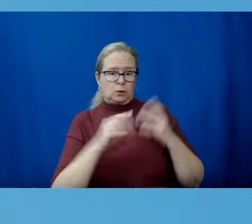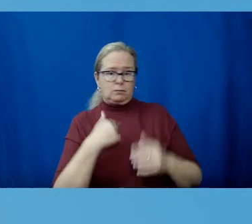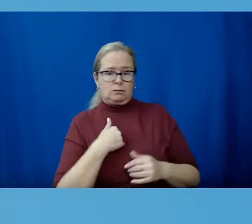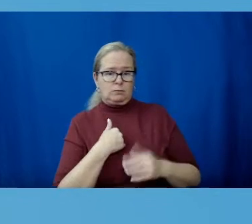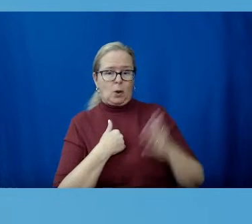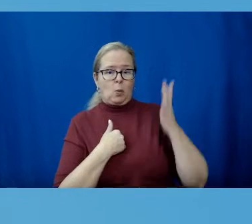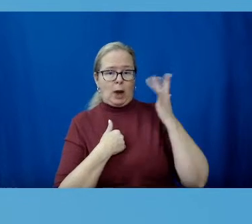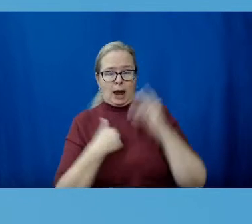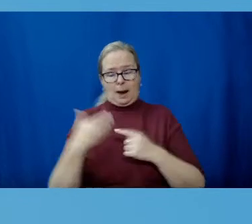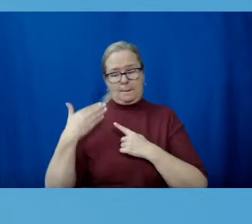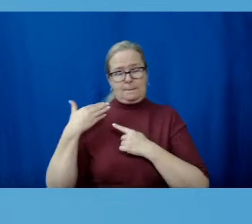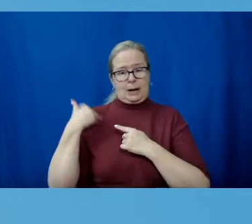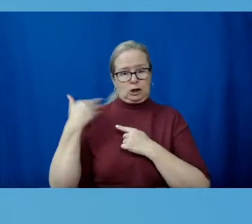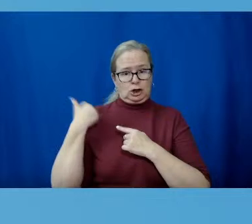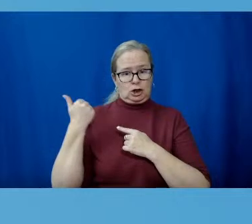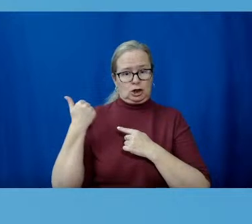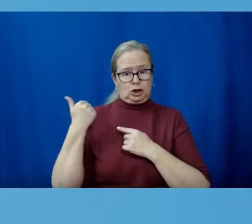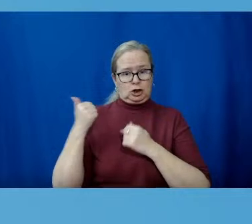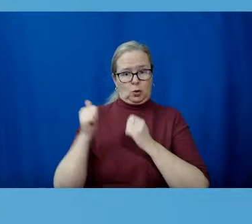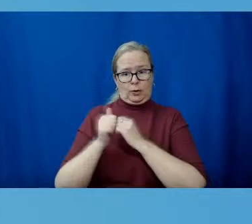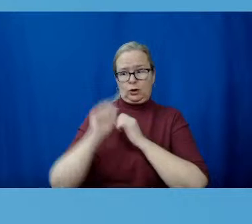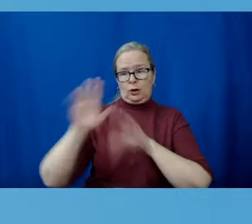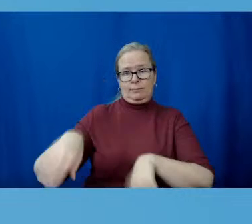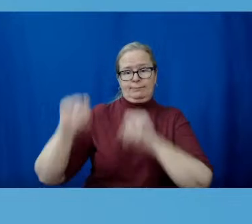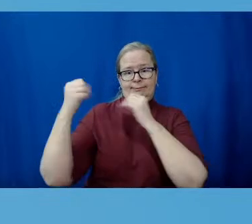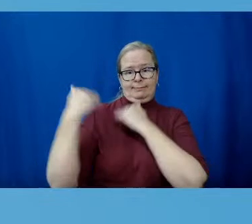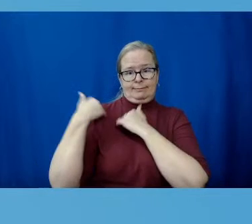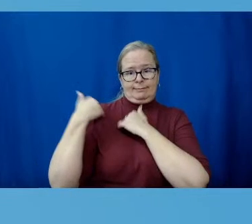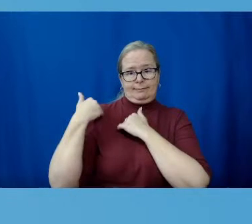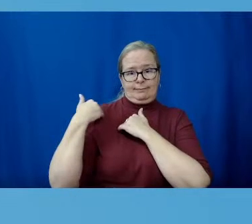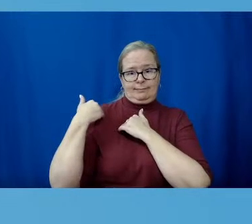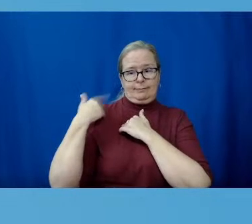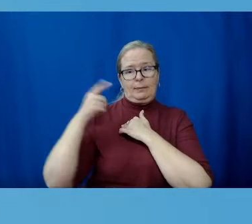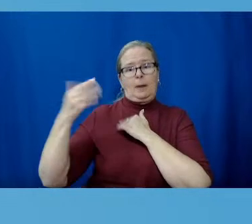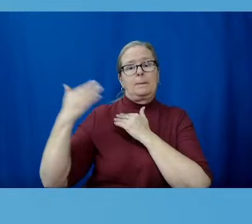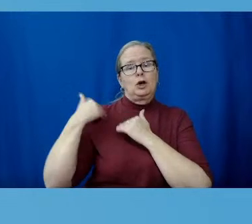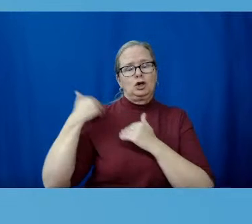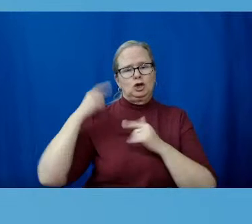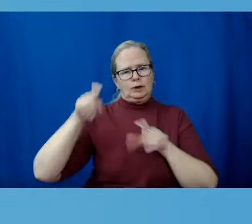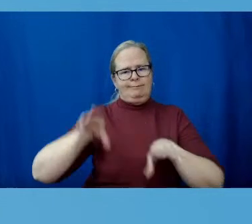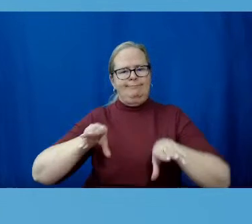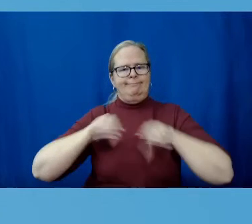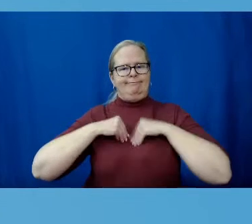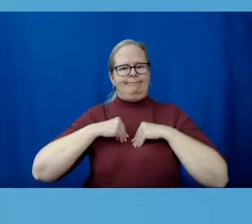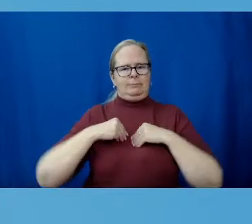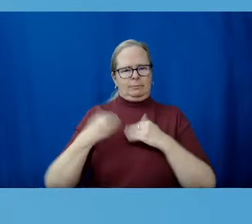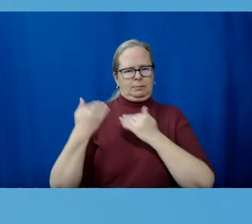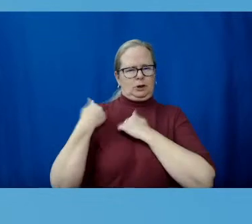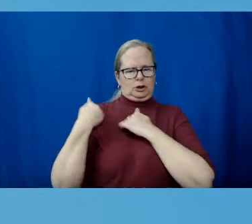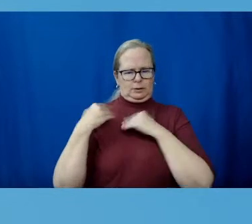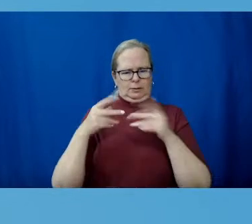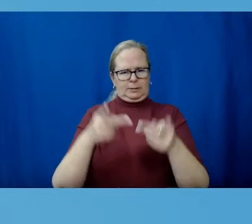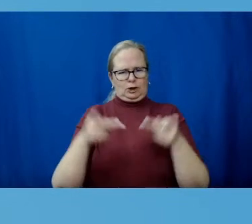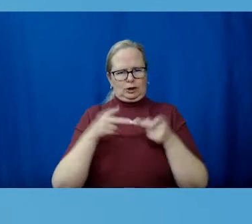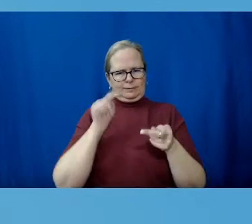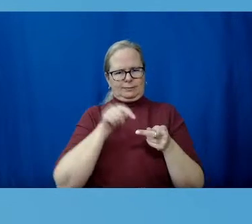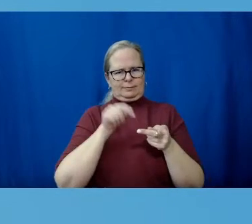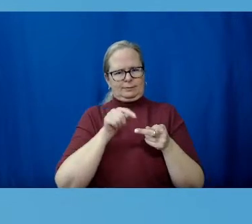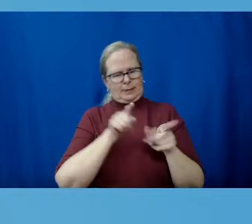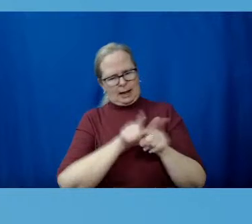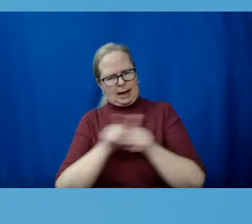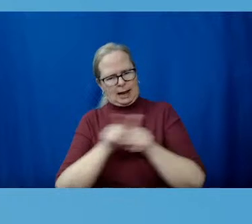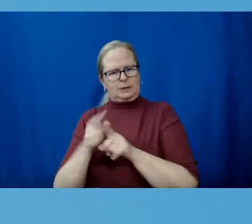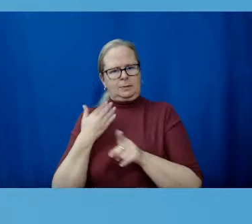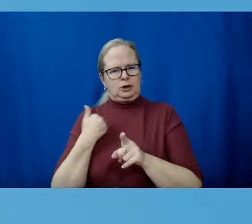simply adopting the positions that come from their department. But it's the minister, it's the premier, it's the government as a whole that is